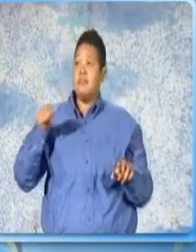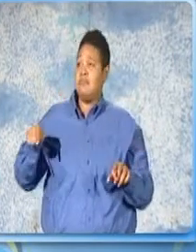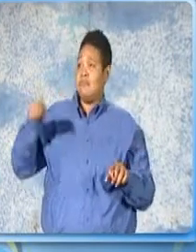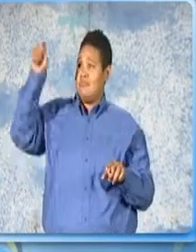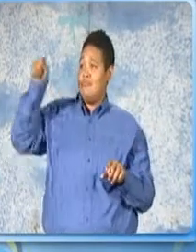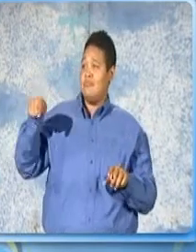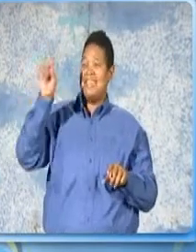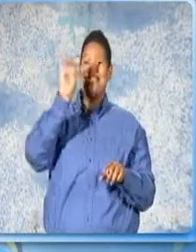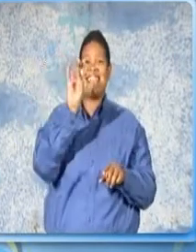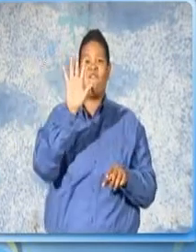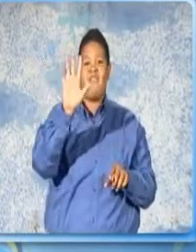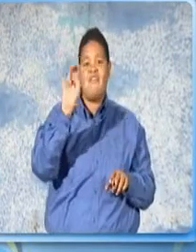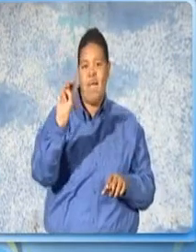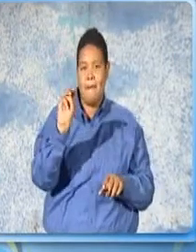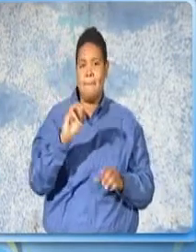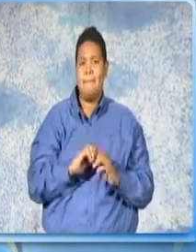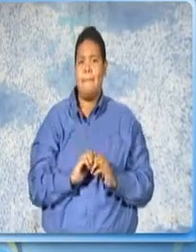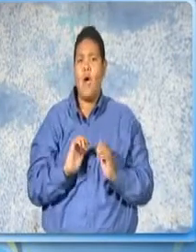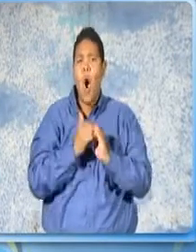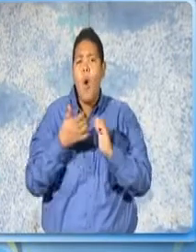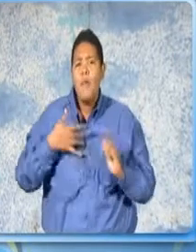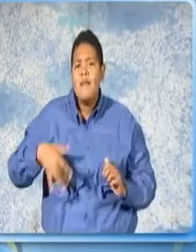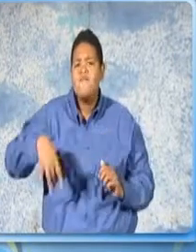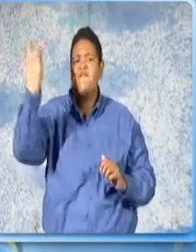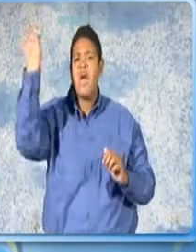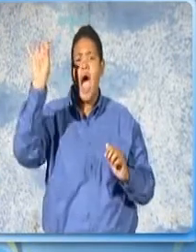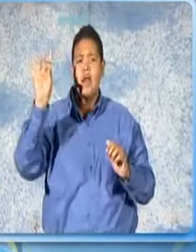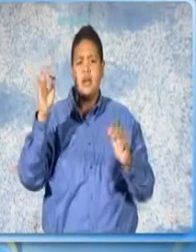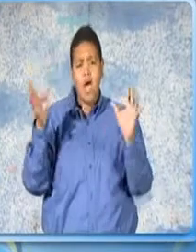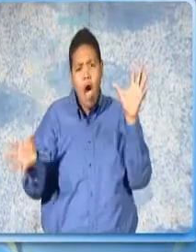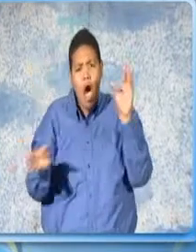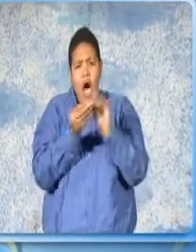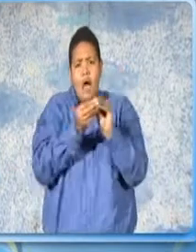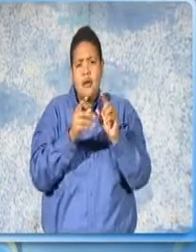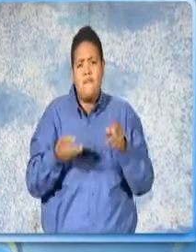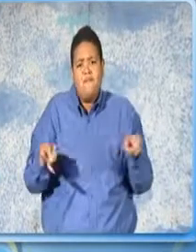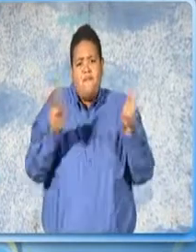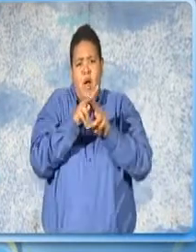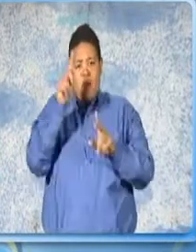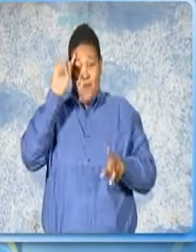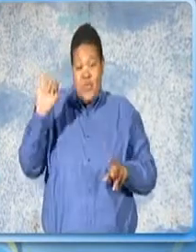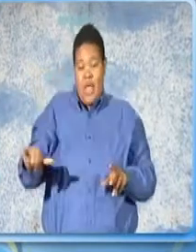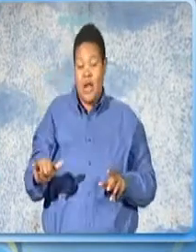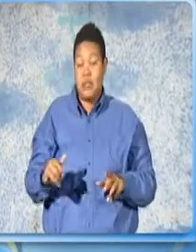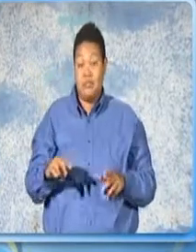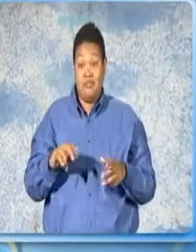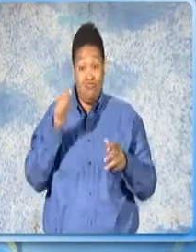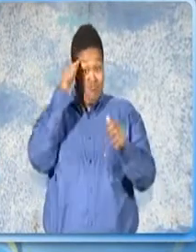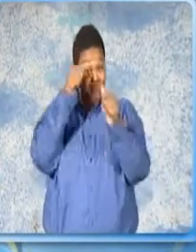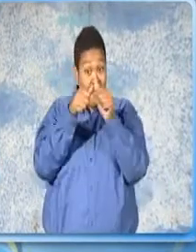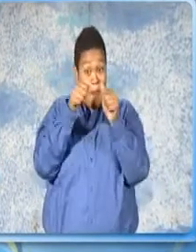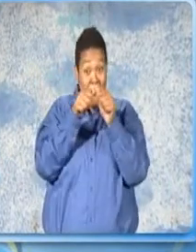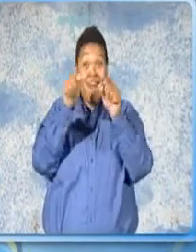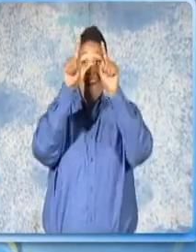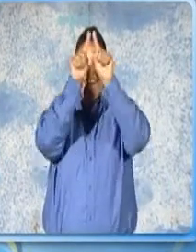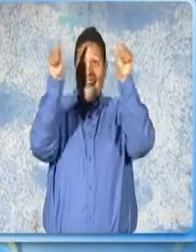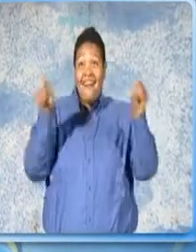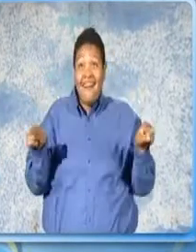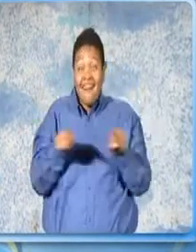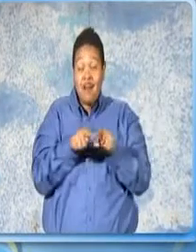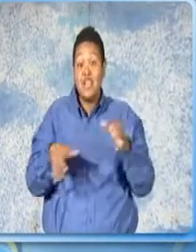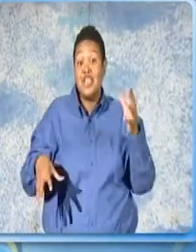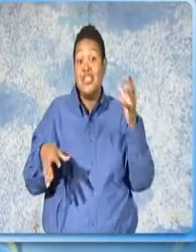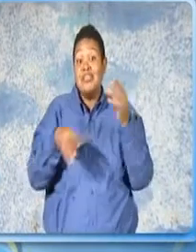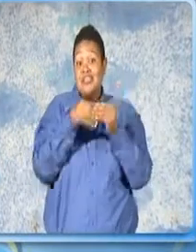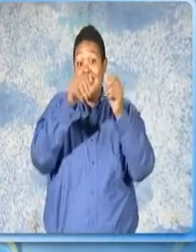75 meters. How would we find its perimeter? Remember, the perimeter of a shape is the total